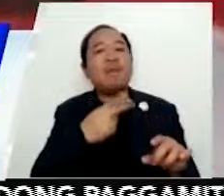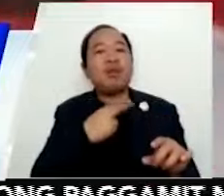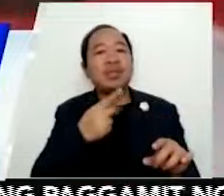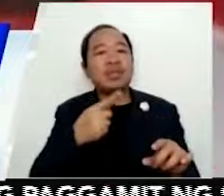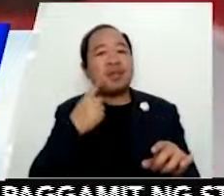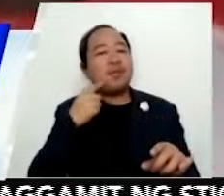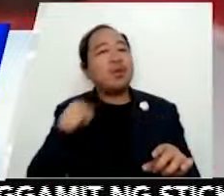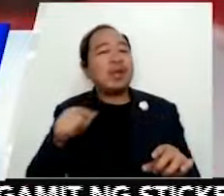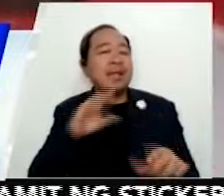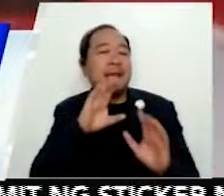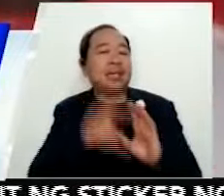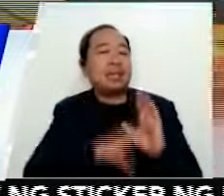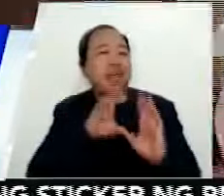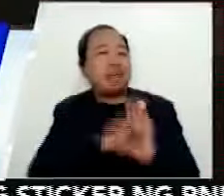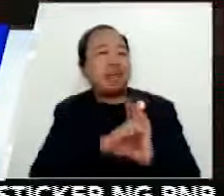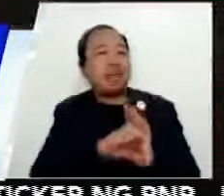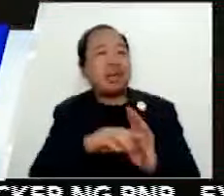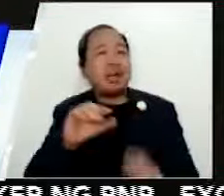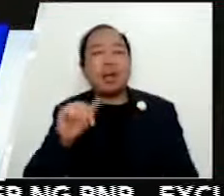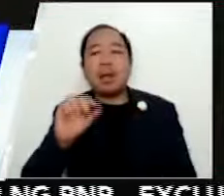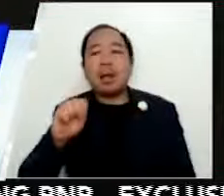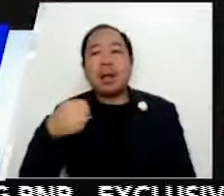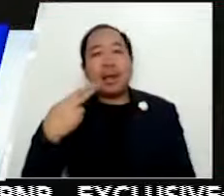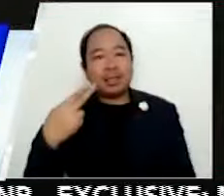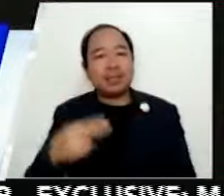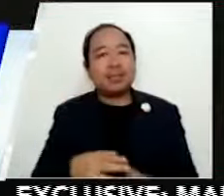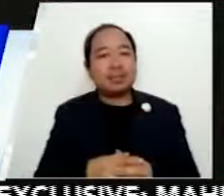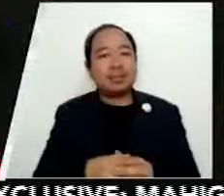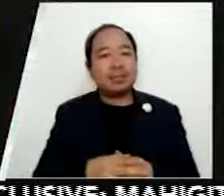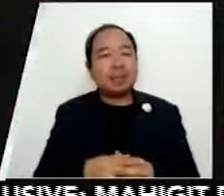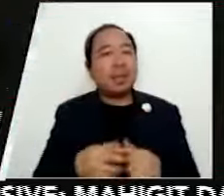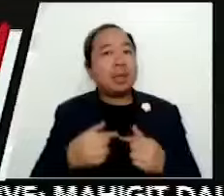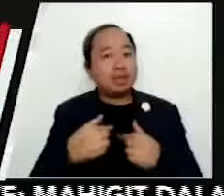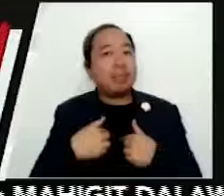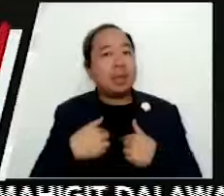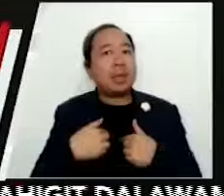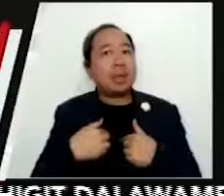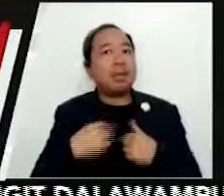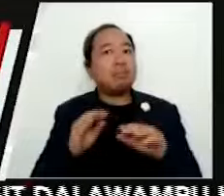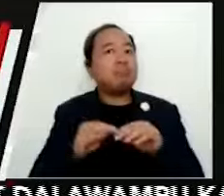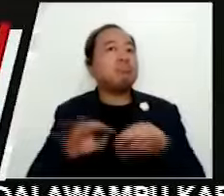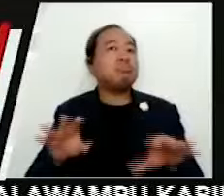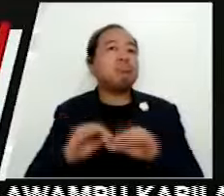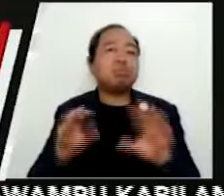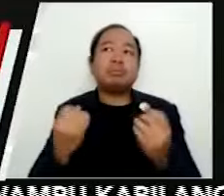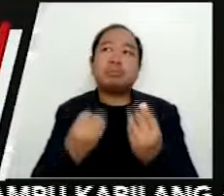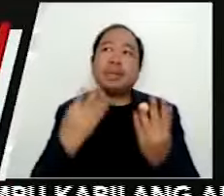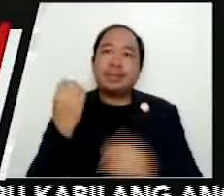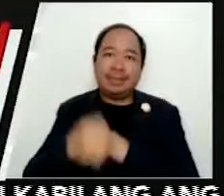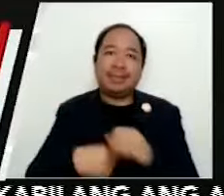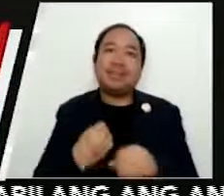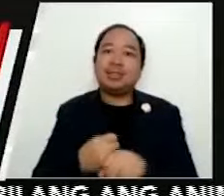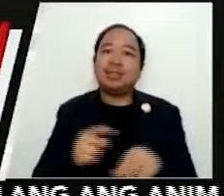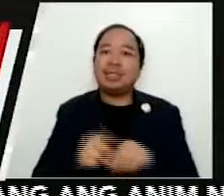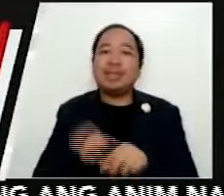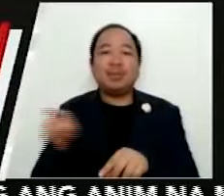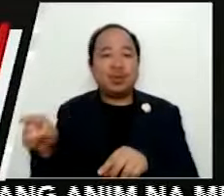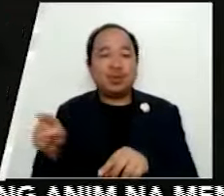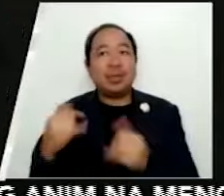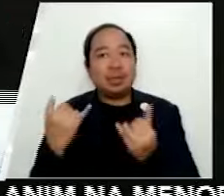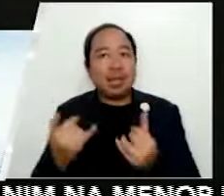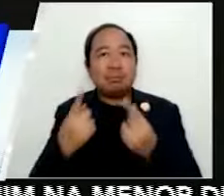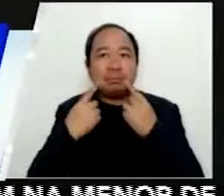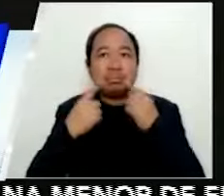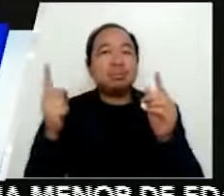na si Ash Ketchum. I've been in their living rooms all these years, as have you, mm-hmm. and then we finally get to meet in